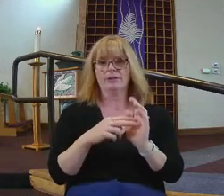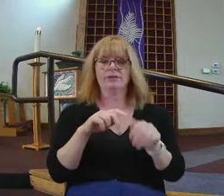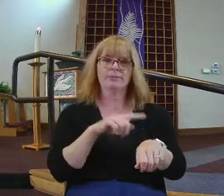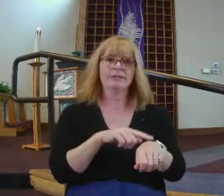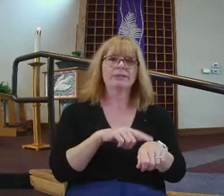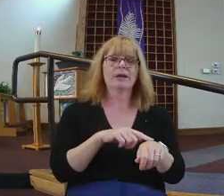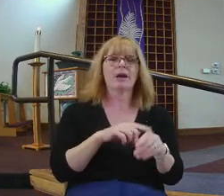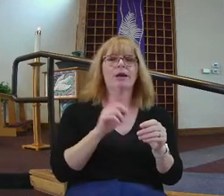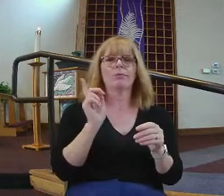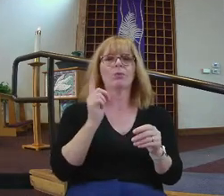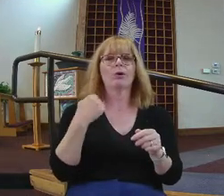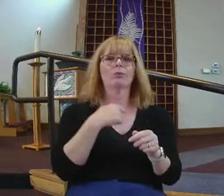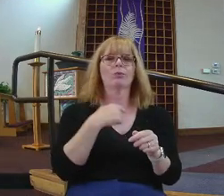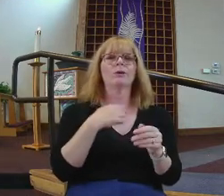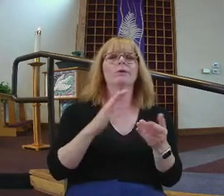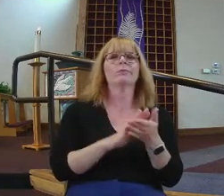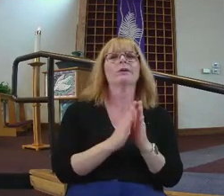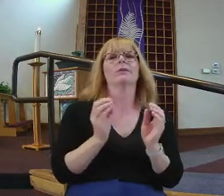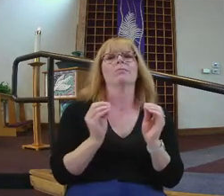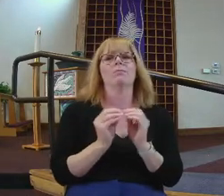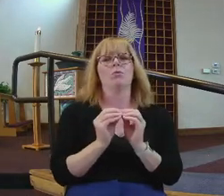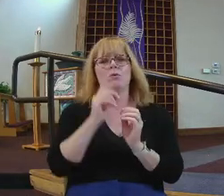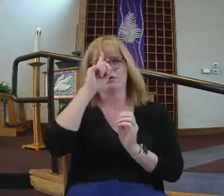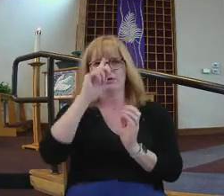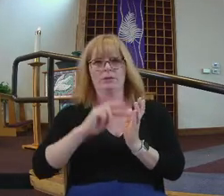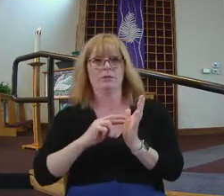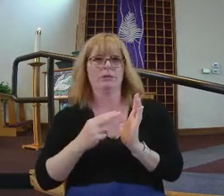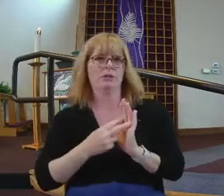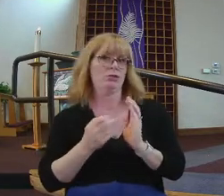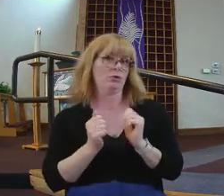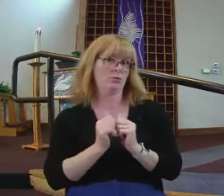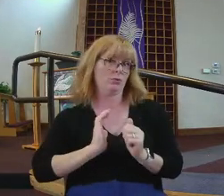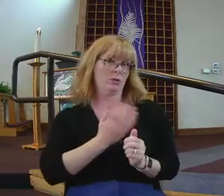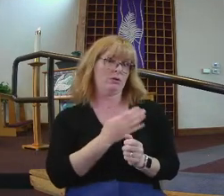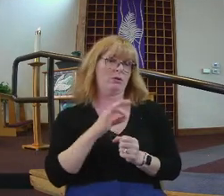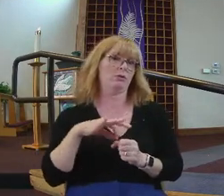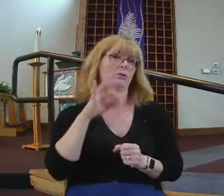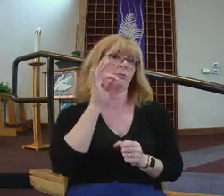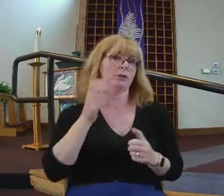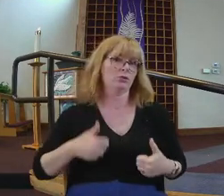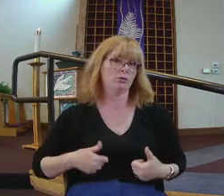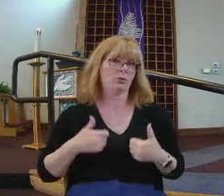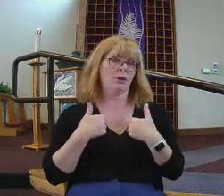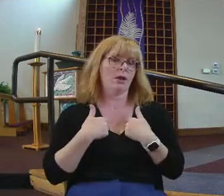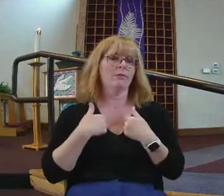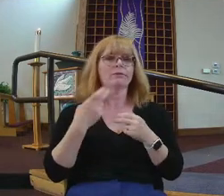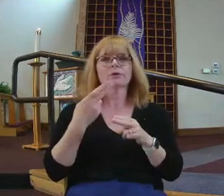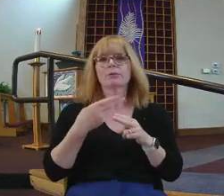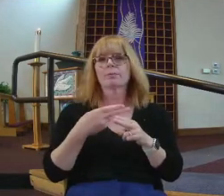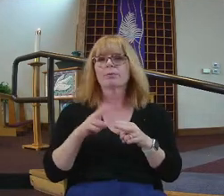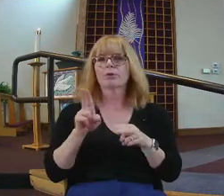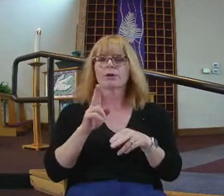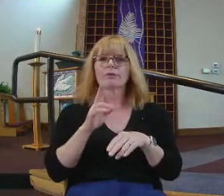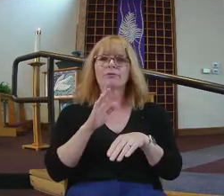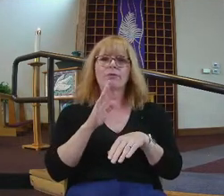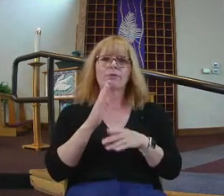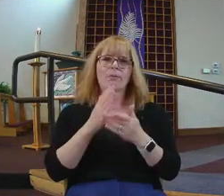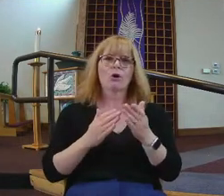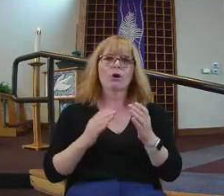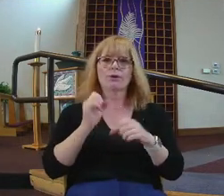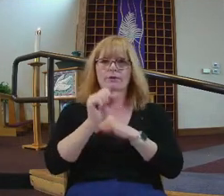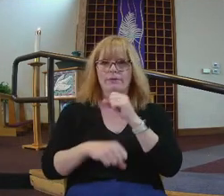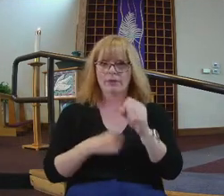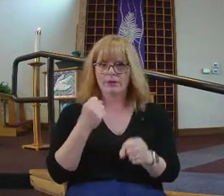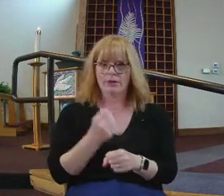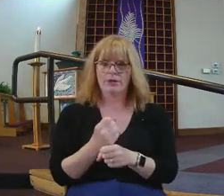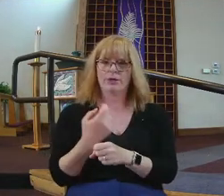more intentional about our spiritual lives. For a brief season in the year, to pay more attention